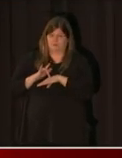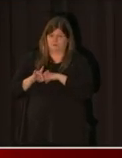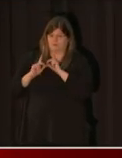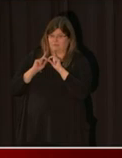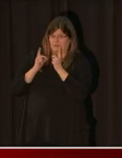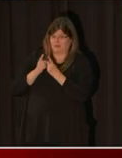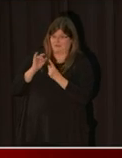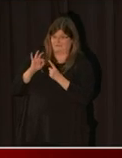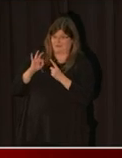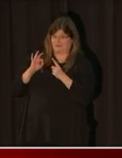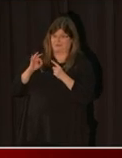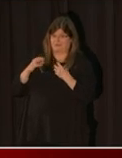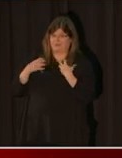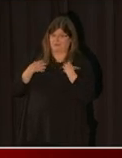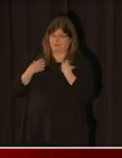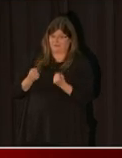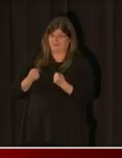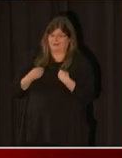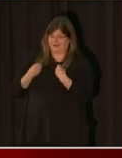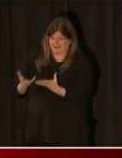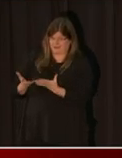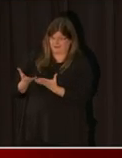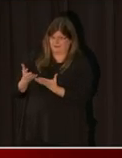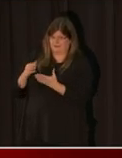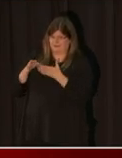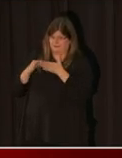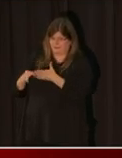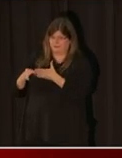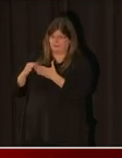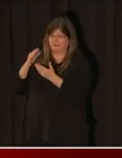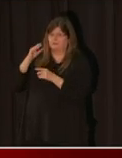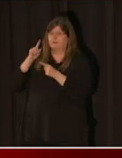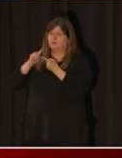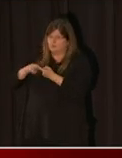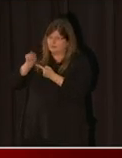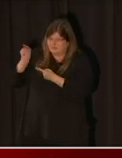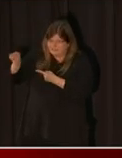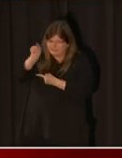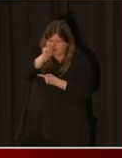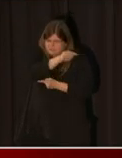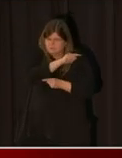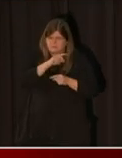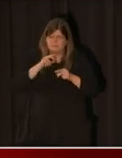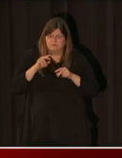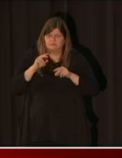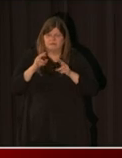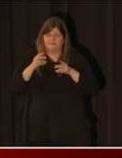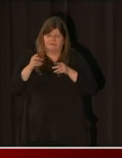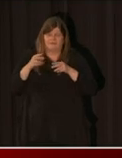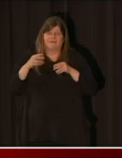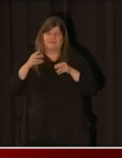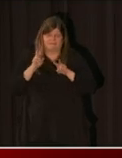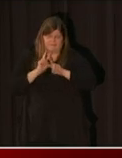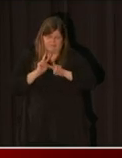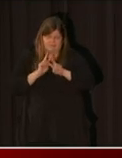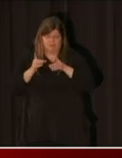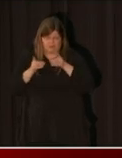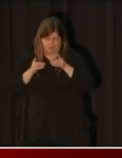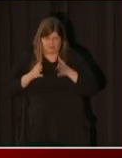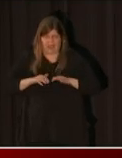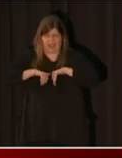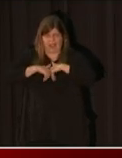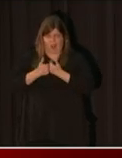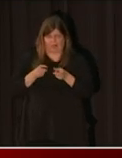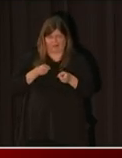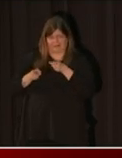guidance to funeral directors on proper handling. So does the city have refrigerator trucks that are storing